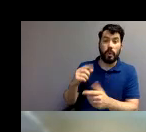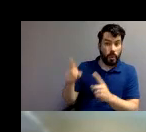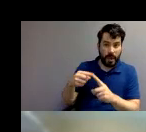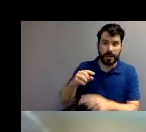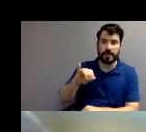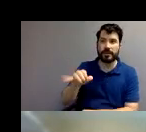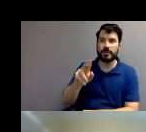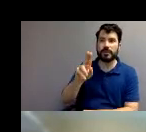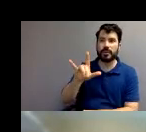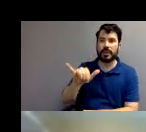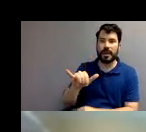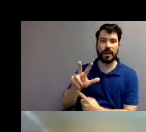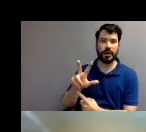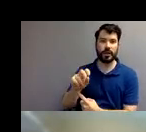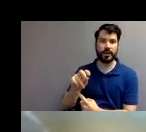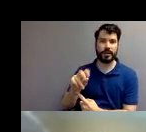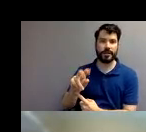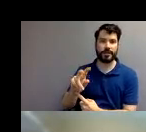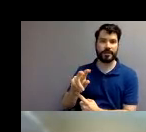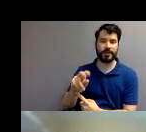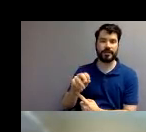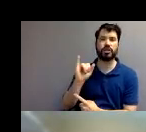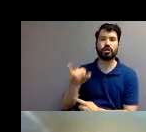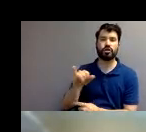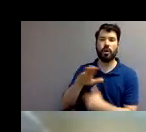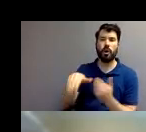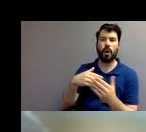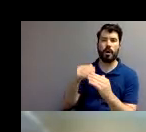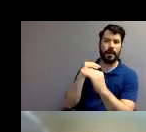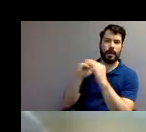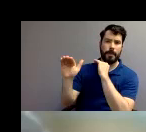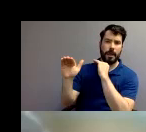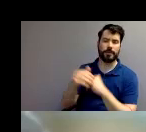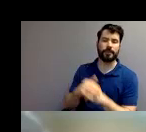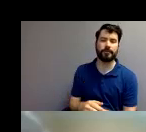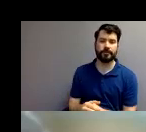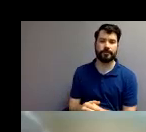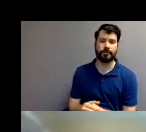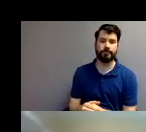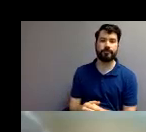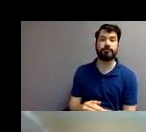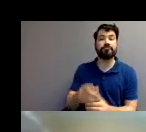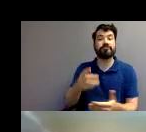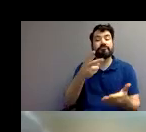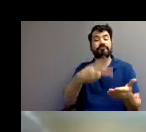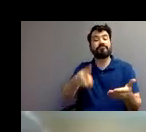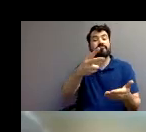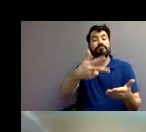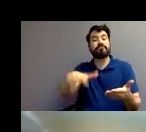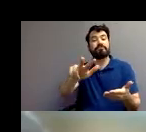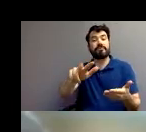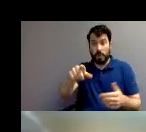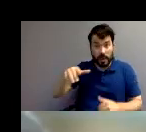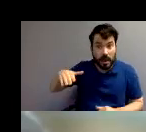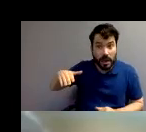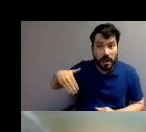July 30th and should be submitted electronically. Over the next few weeks, if you haven't already done so, you